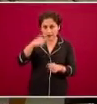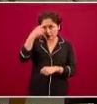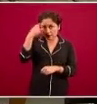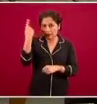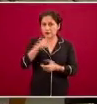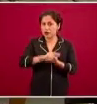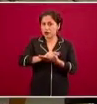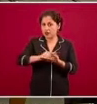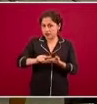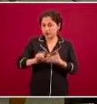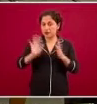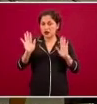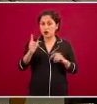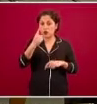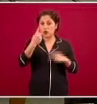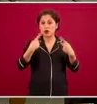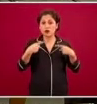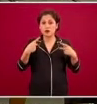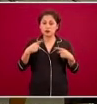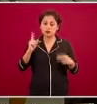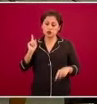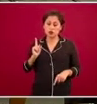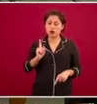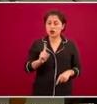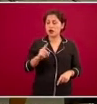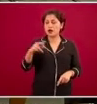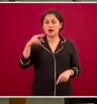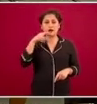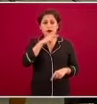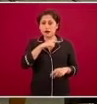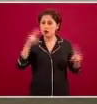concentration of the sanitizing substance,